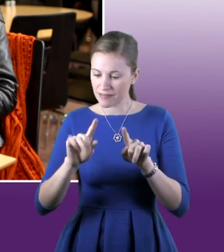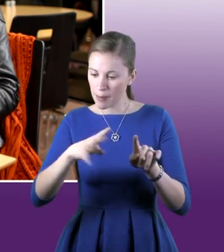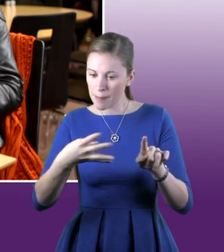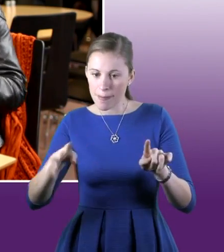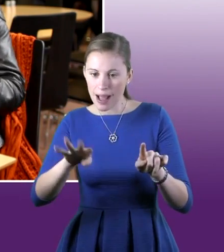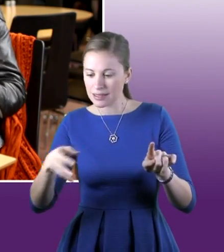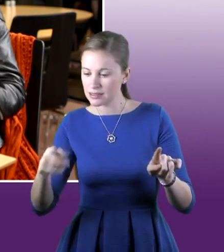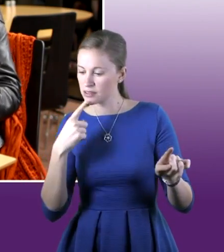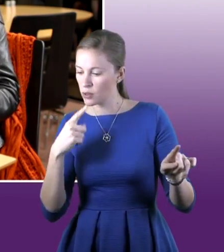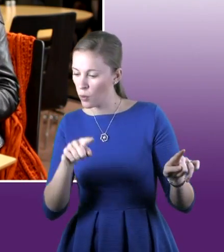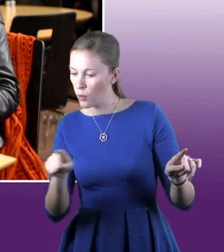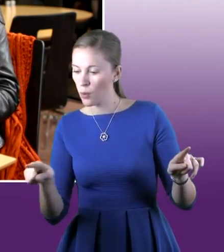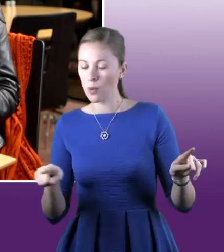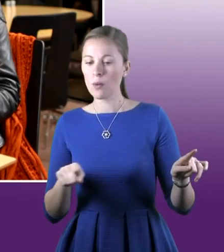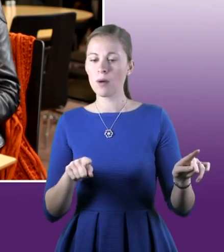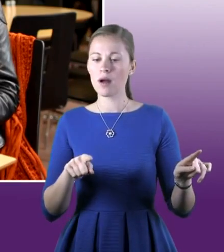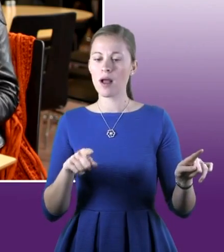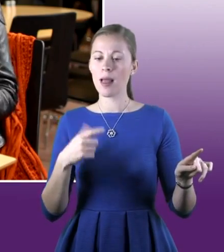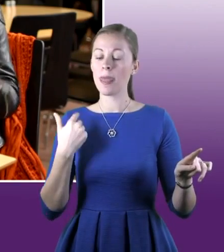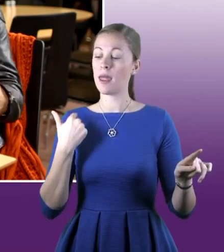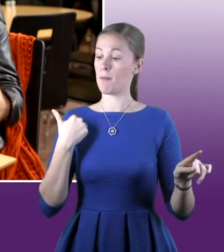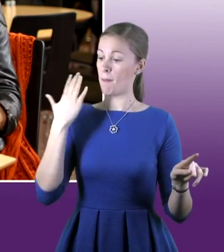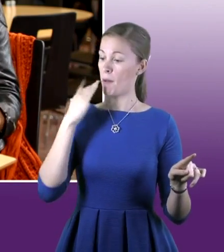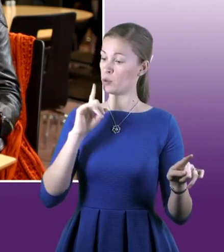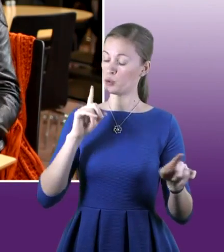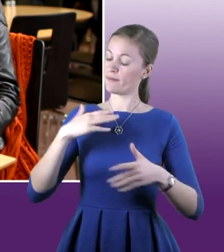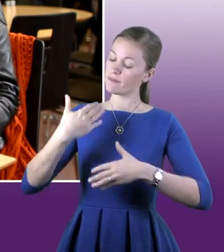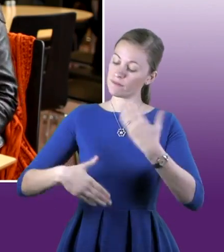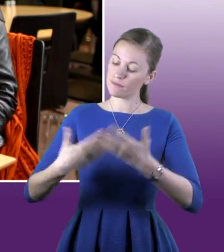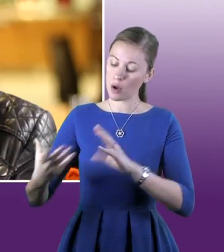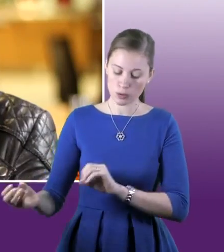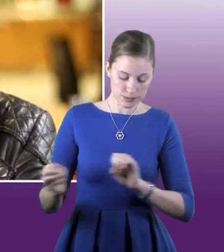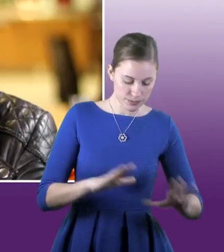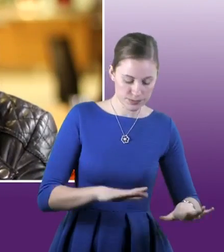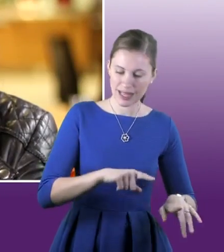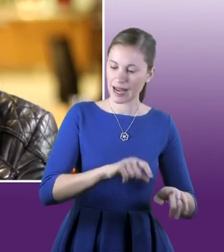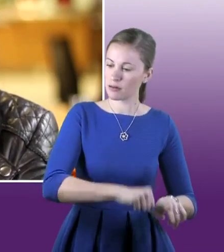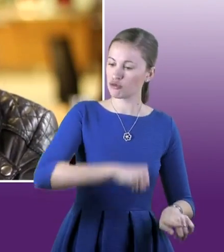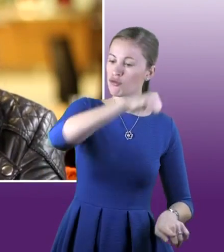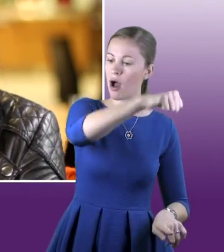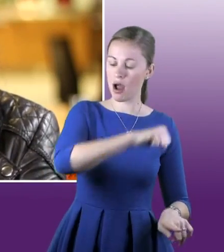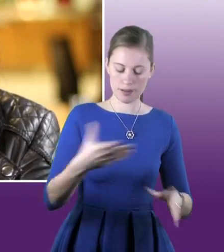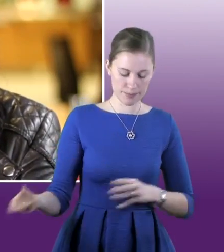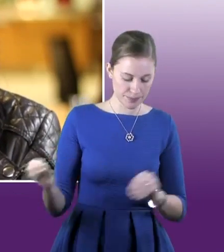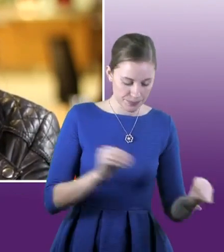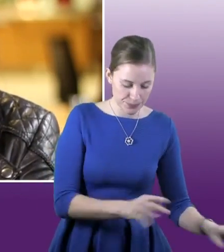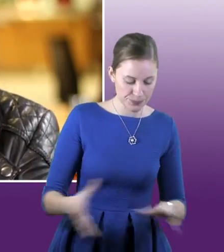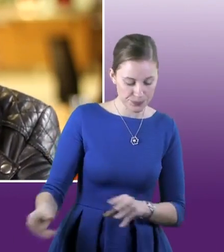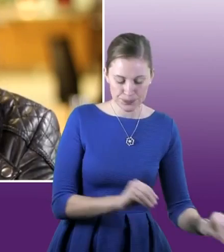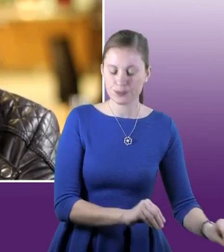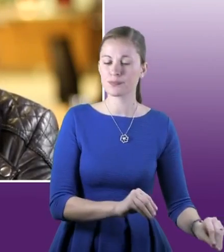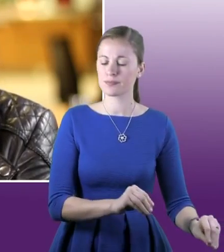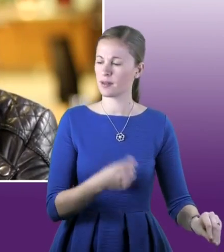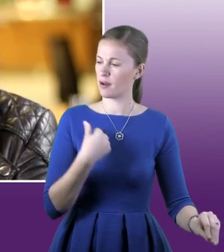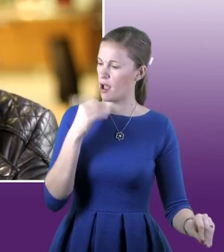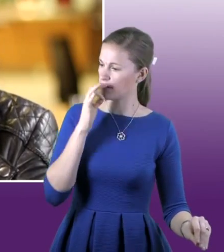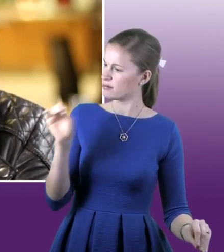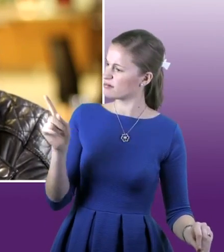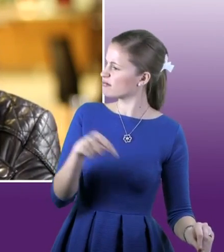My mum was folding them and putting them into a trunk. I asked her, what are these